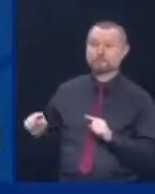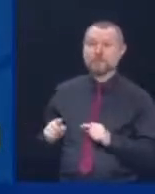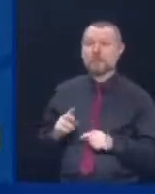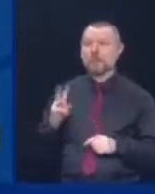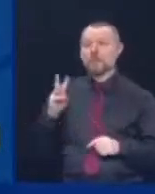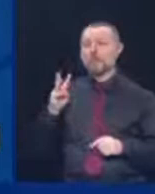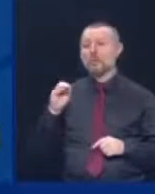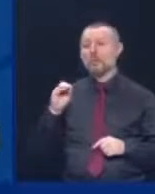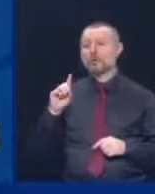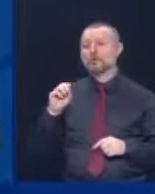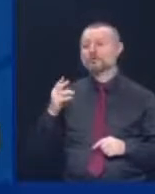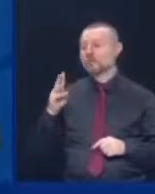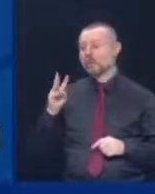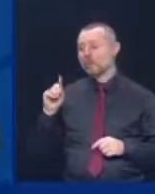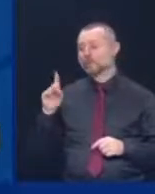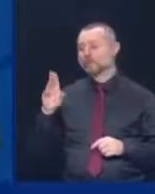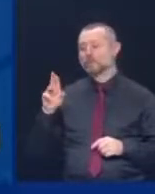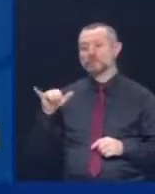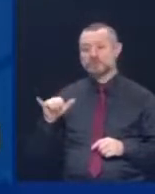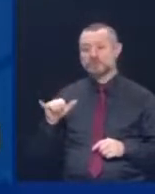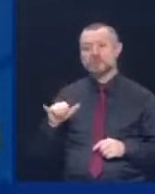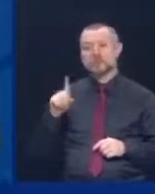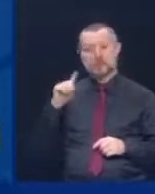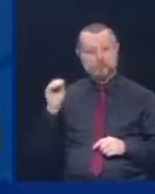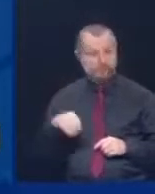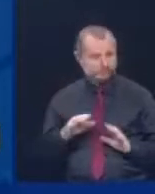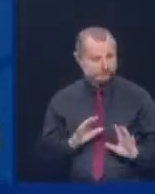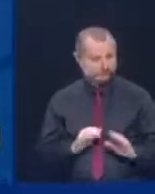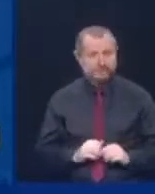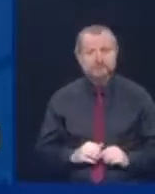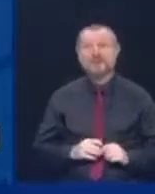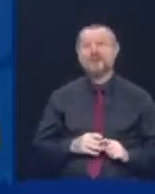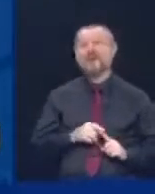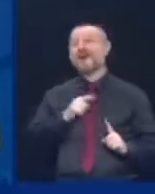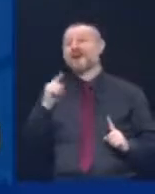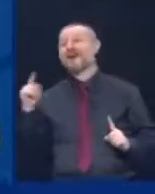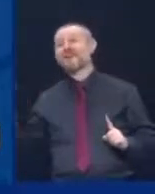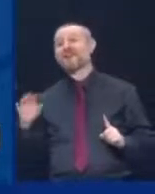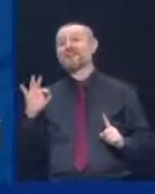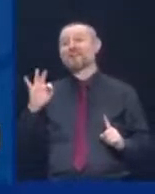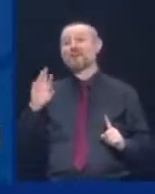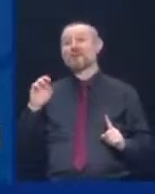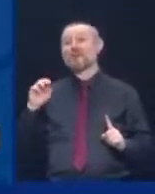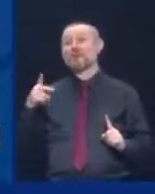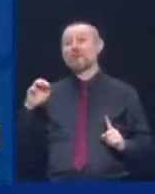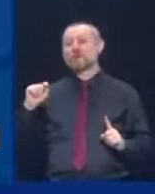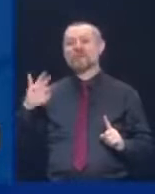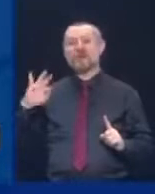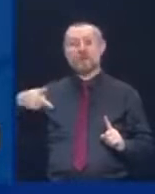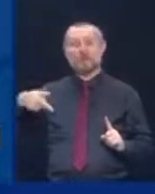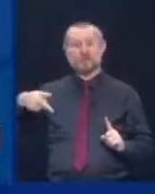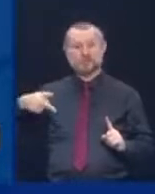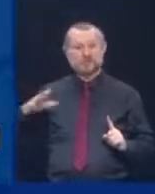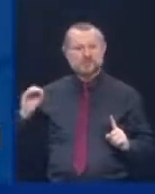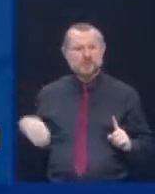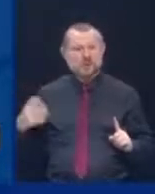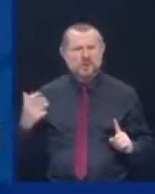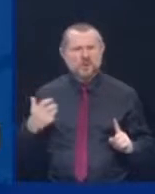Woodbury to almost 5% in Freeport. That's 5 times the infection rate.